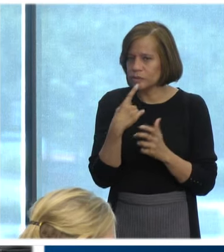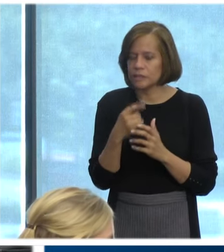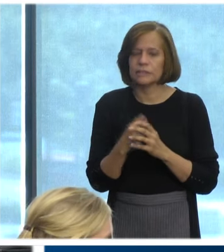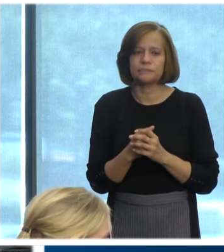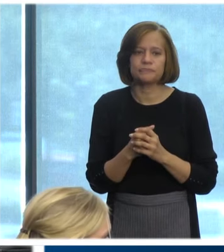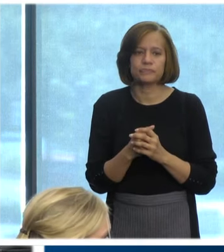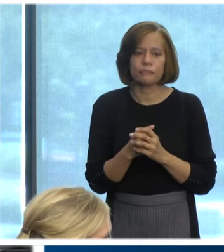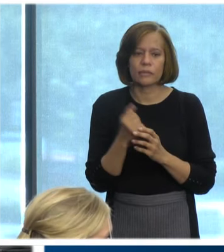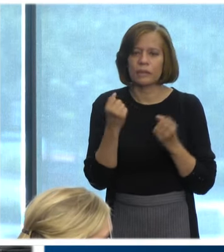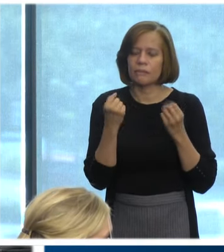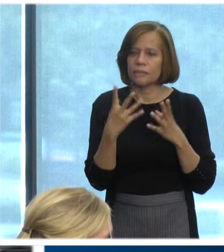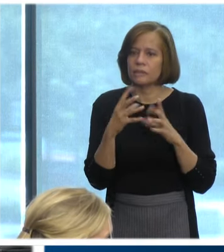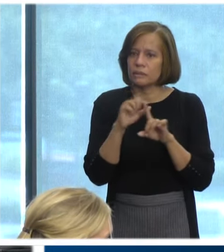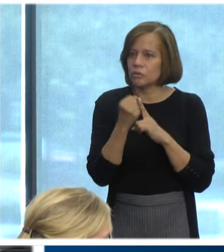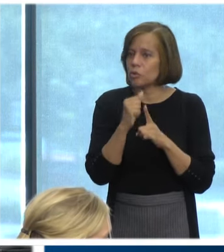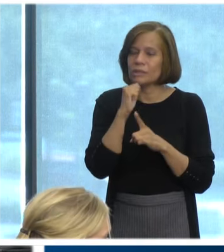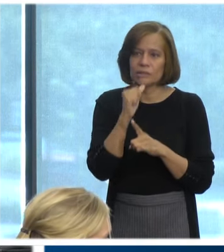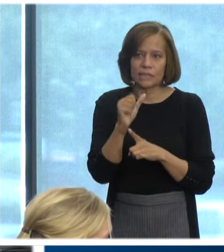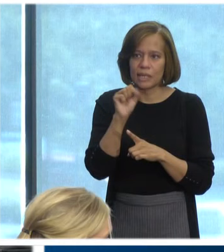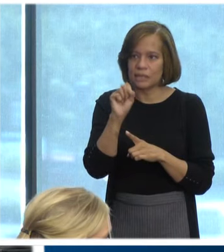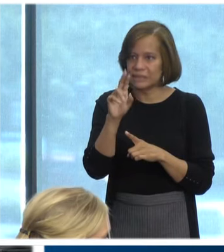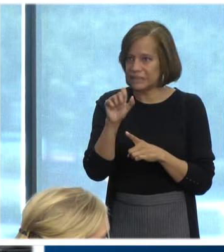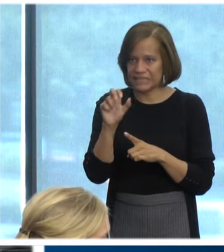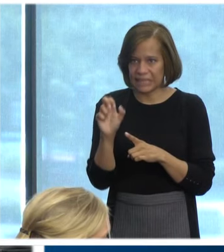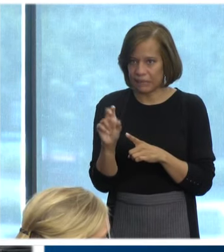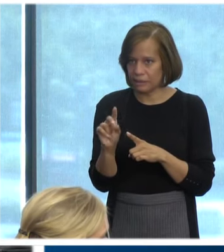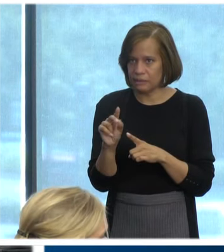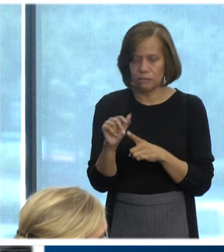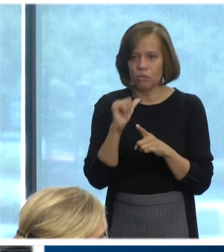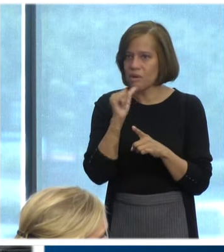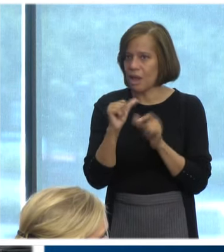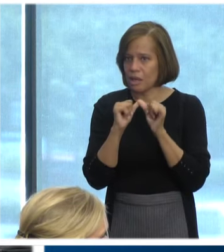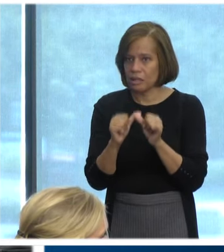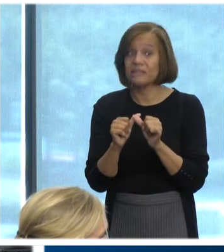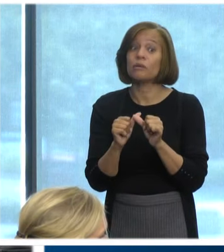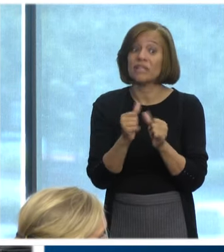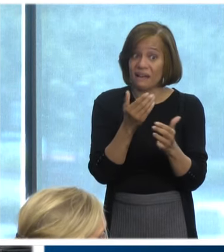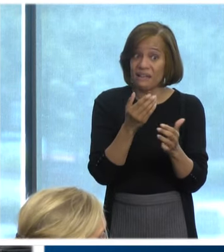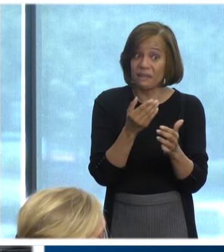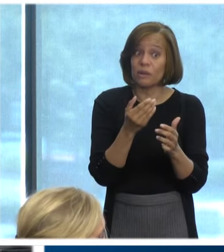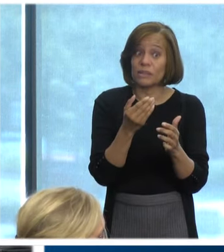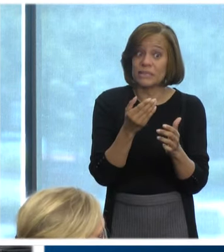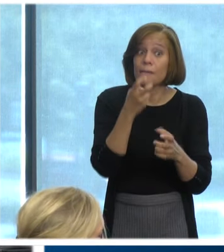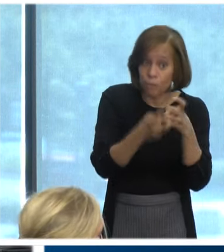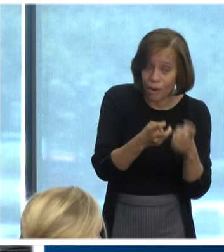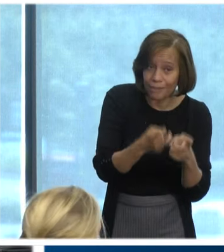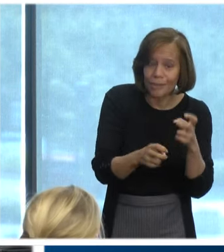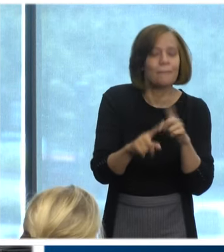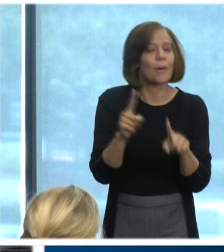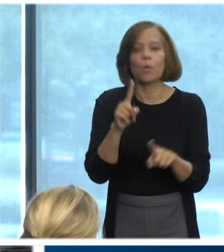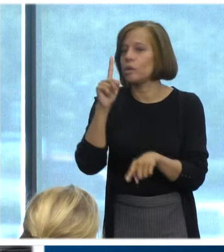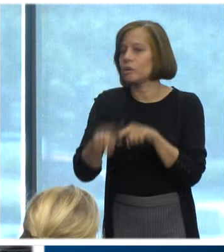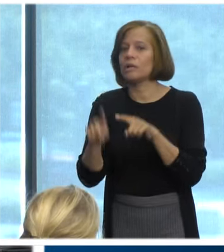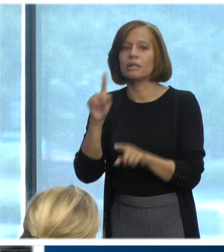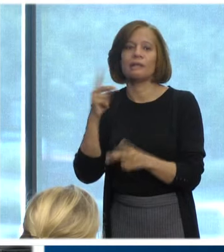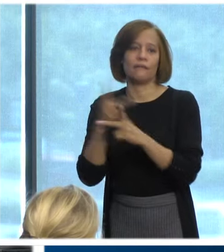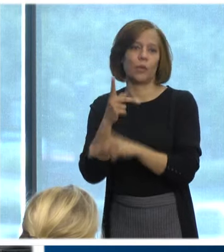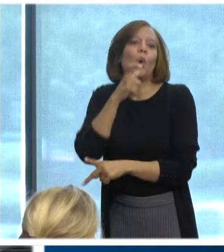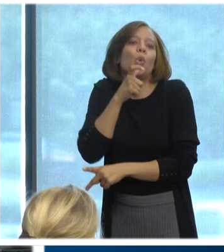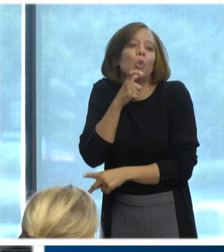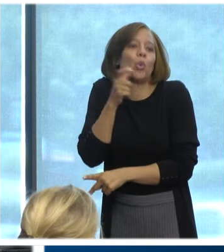not sustained cases, what you saw was what would be a violation, but the problem was you couldn't identify who was the individual doing